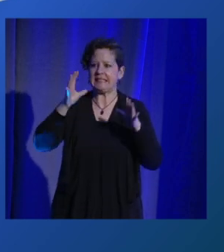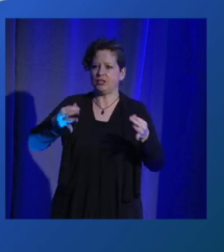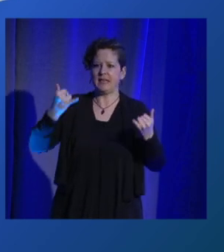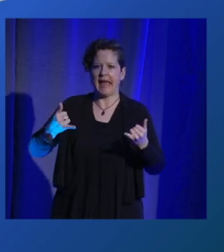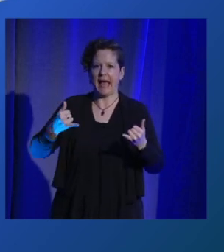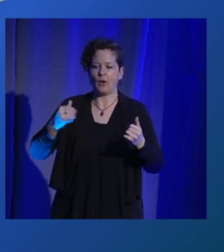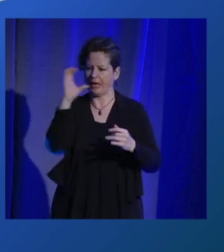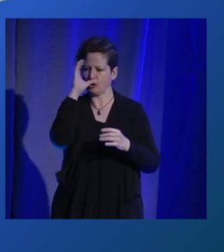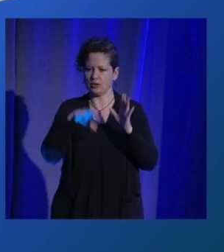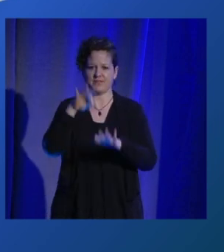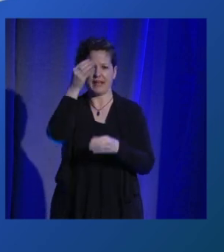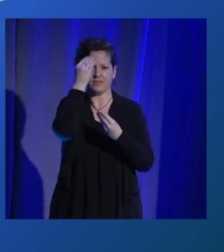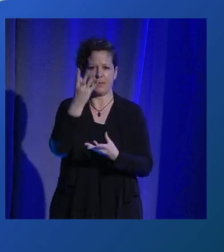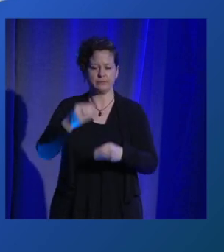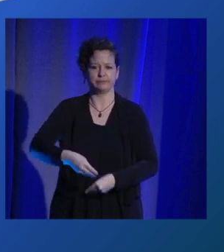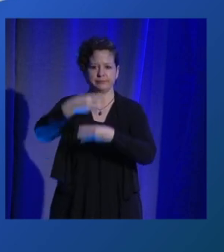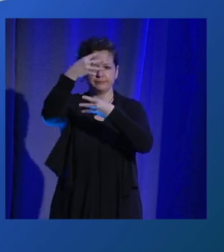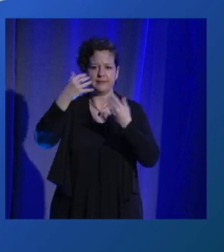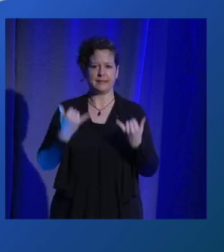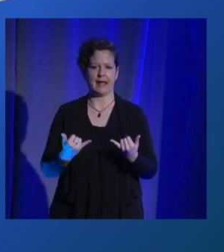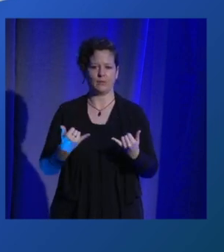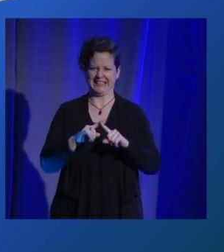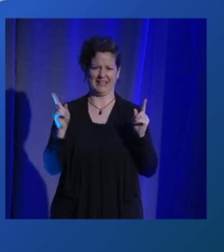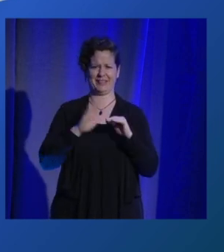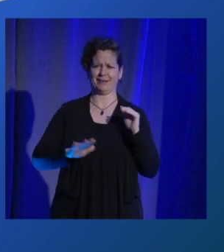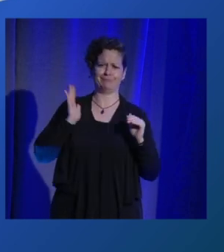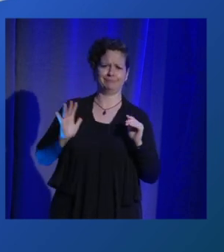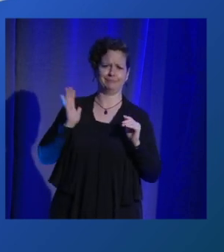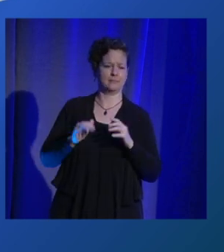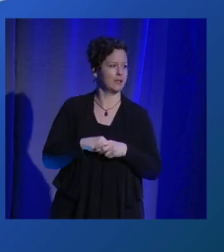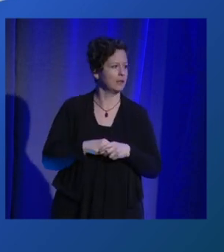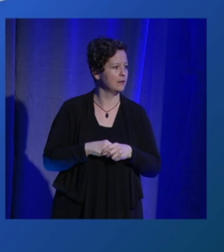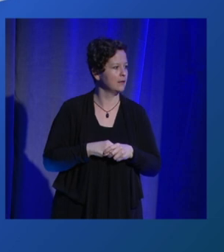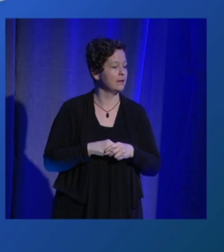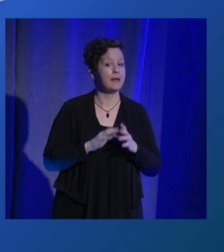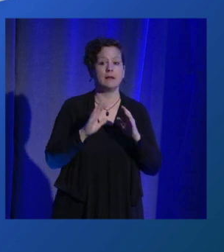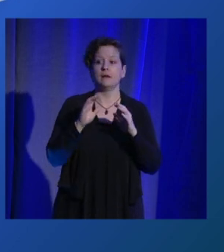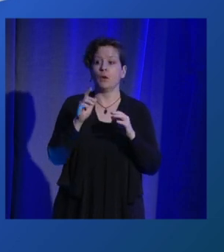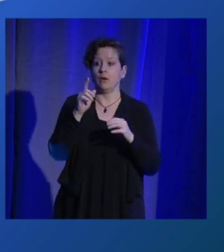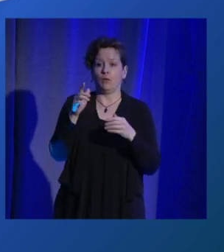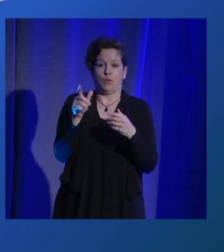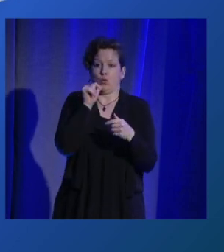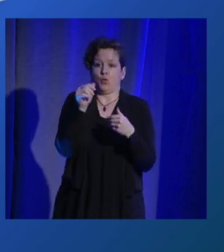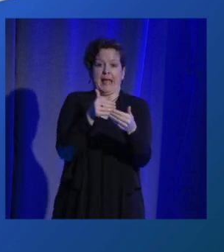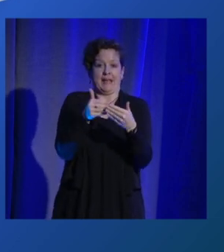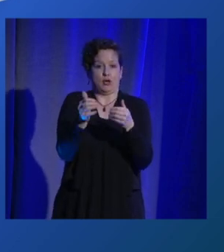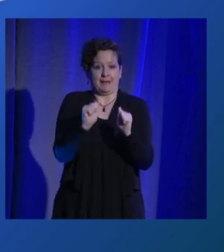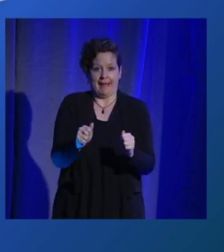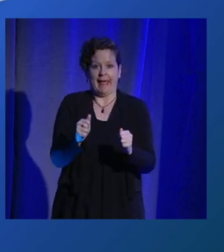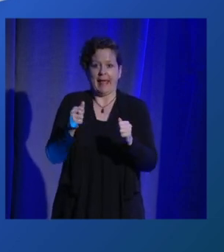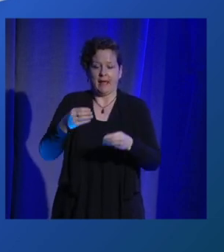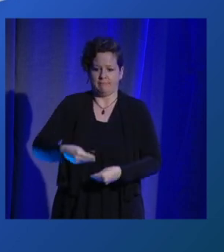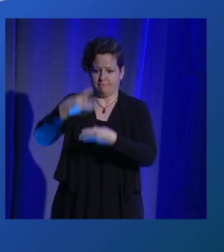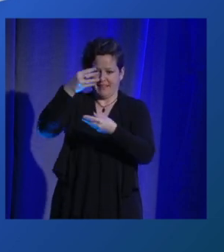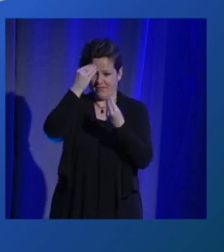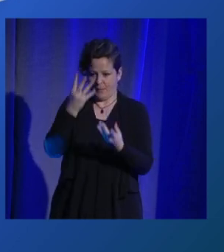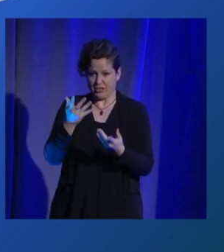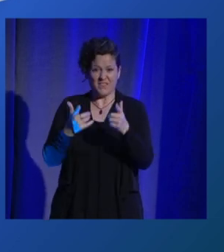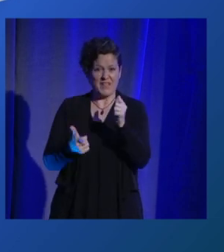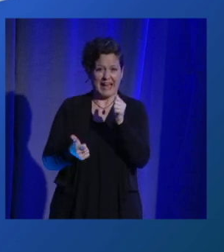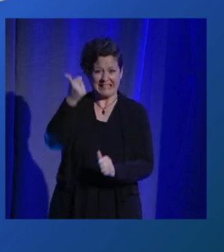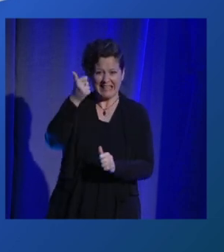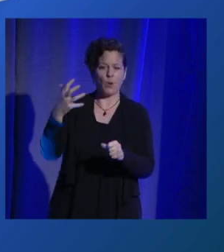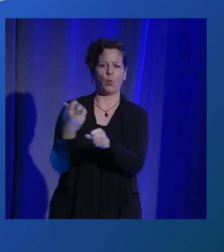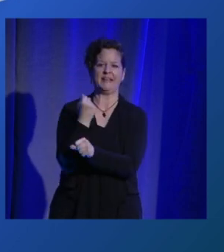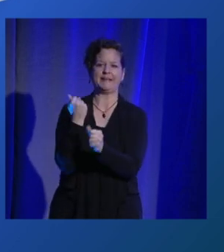now currency whoever can make that faster decision wins all